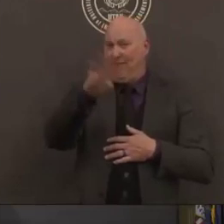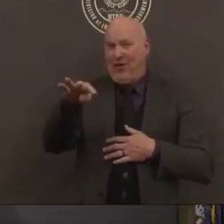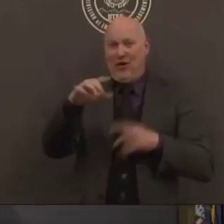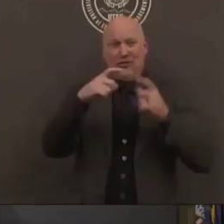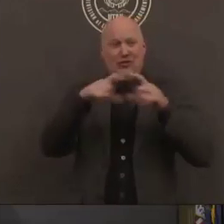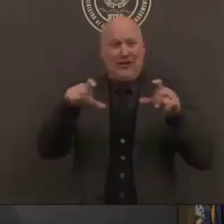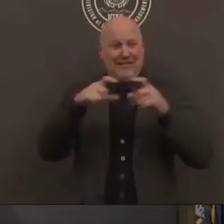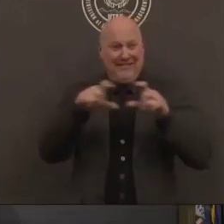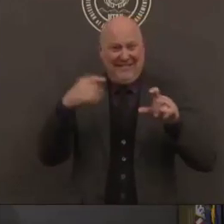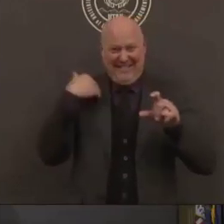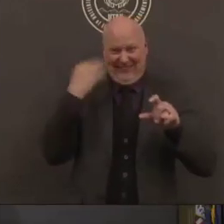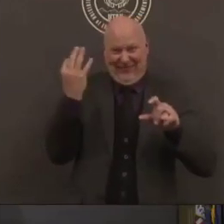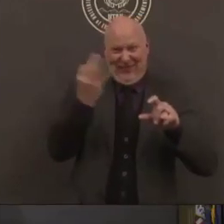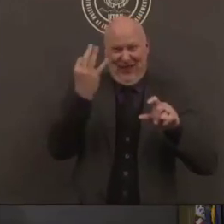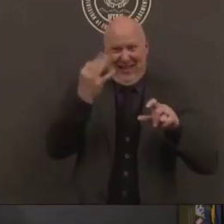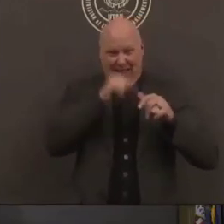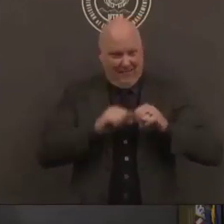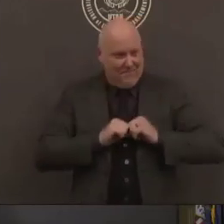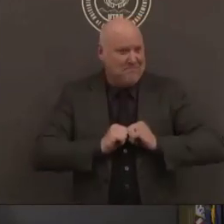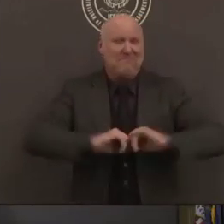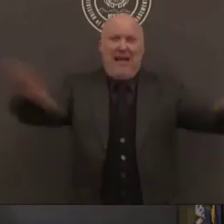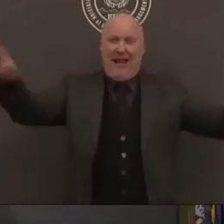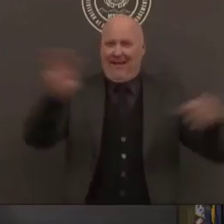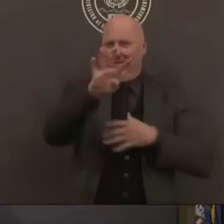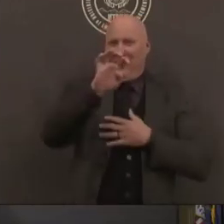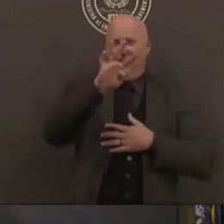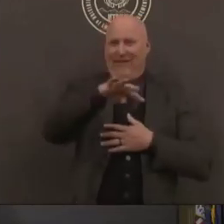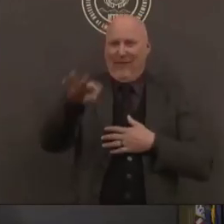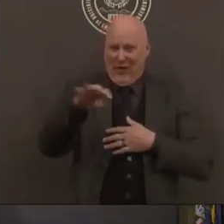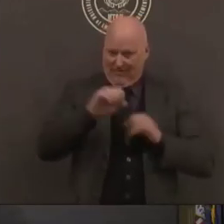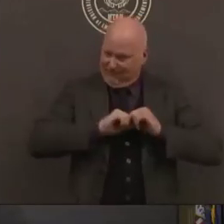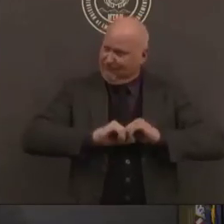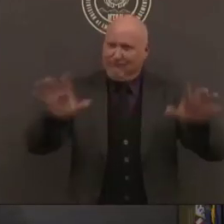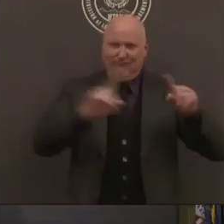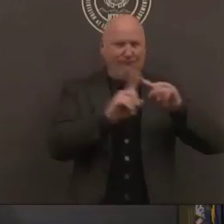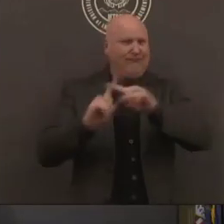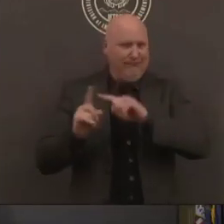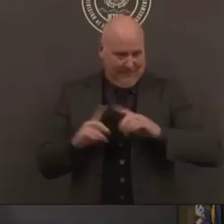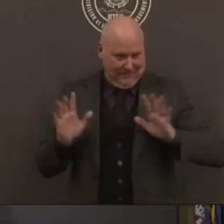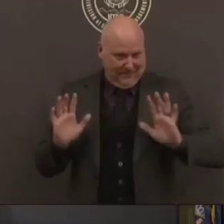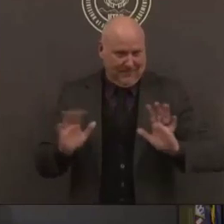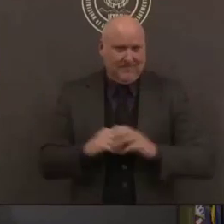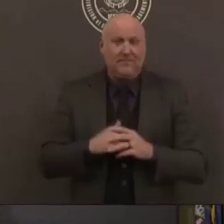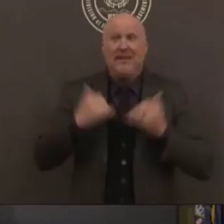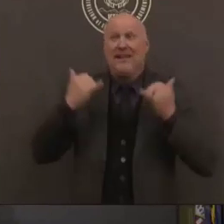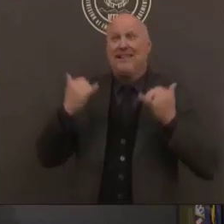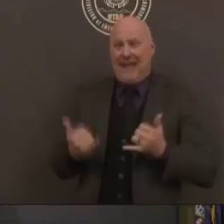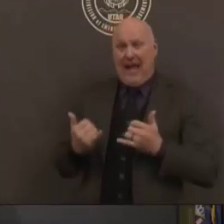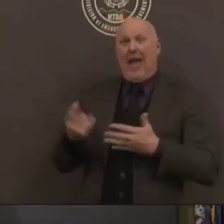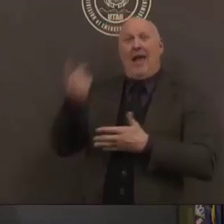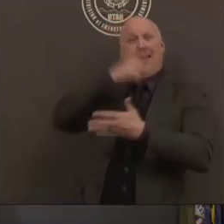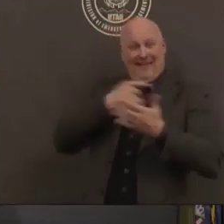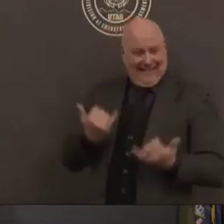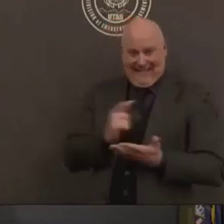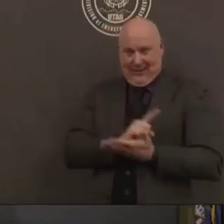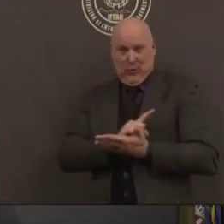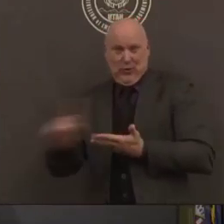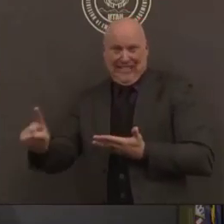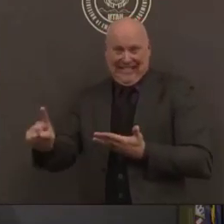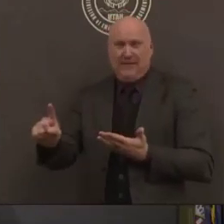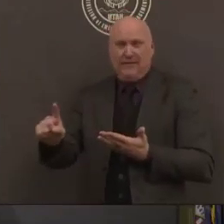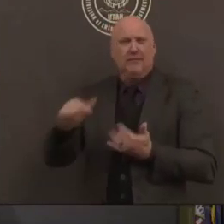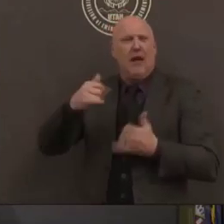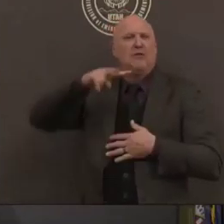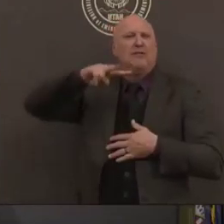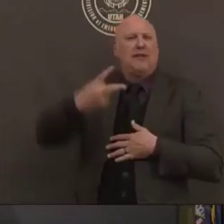shortly. Round 2 of funding for the Small Business Loan Program opened this morning and will run through Thursday